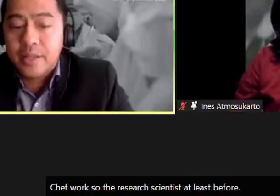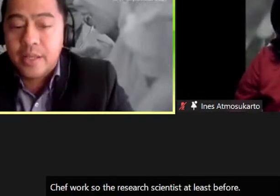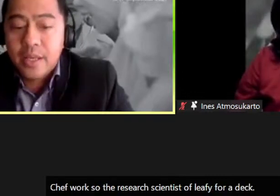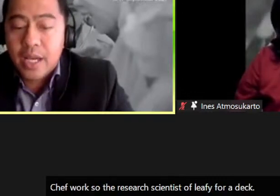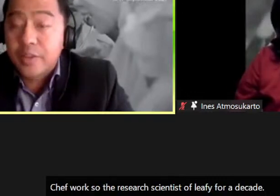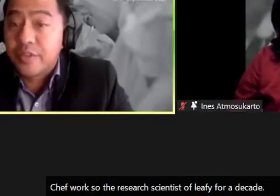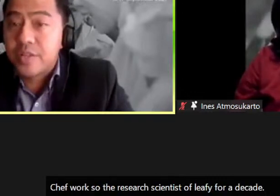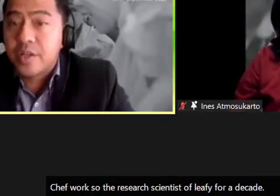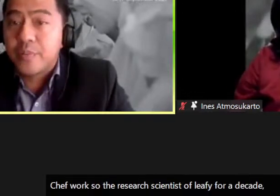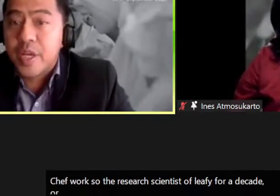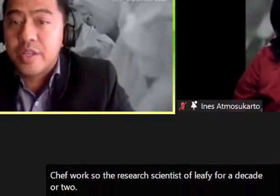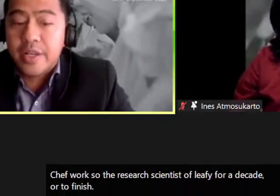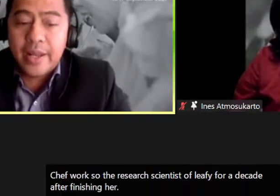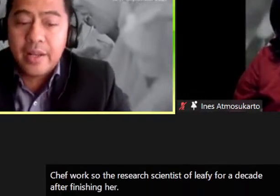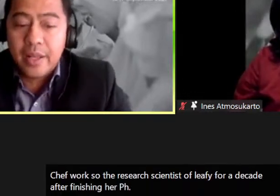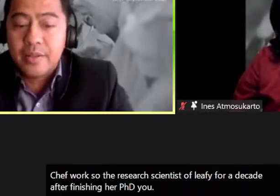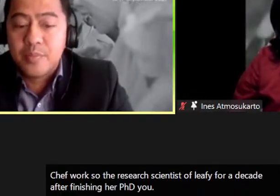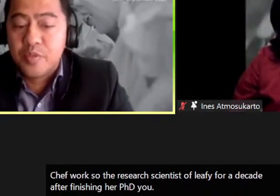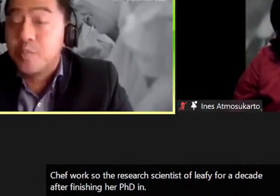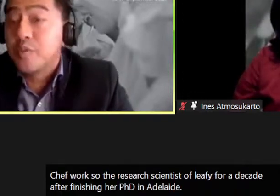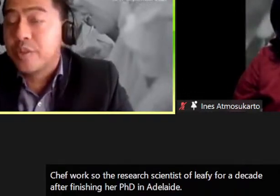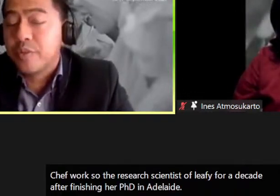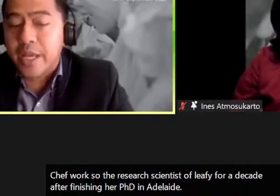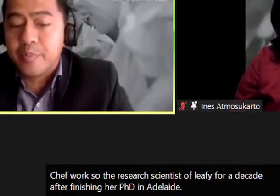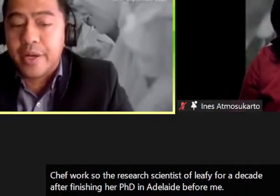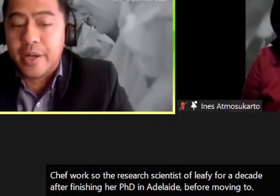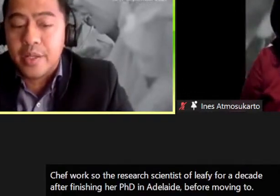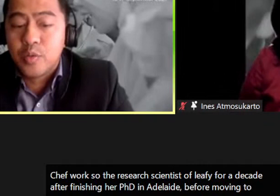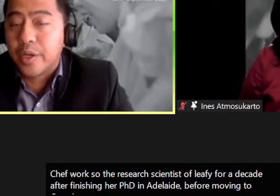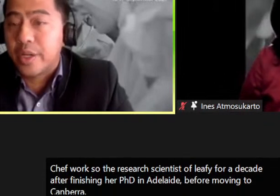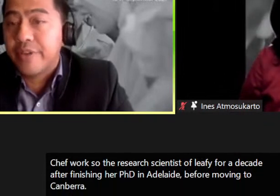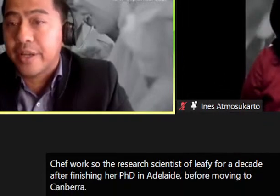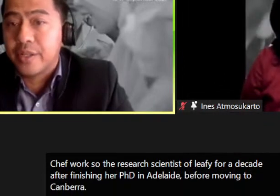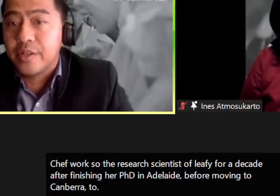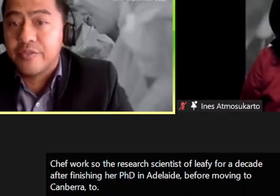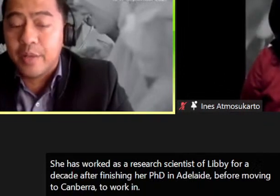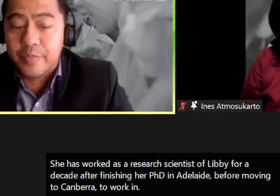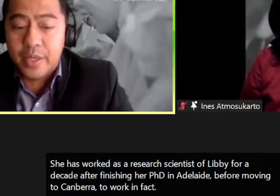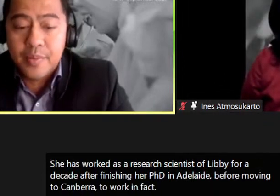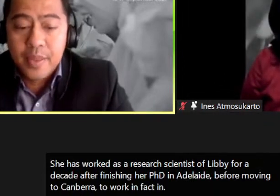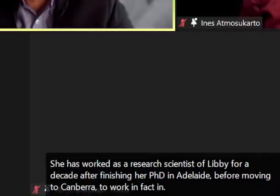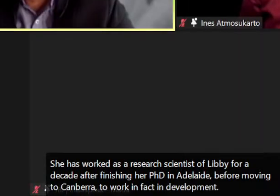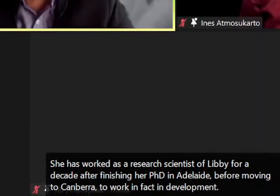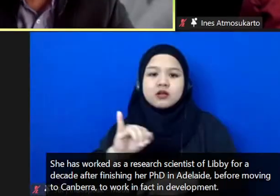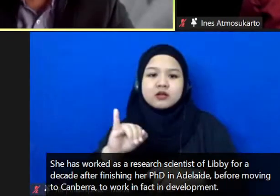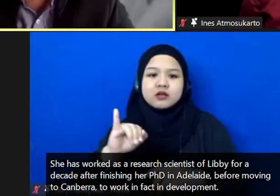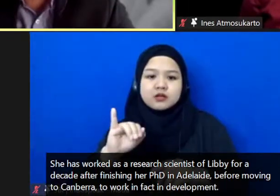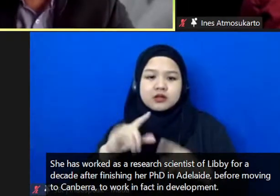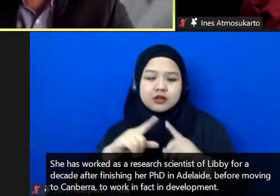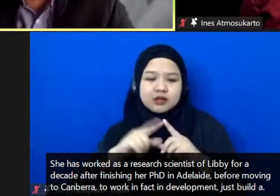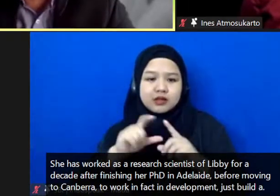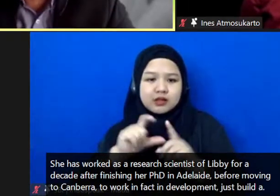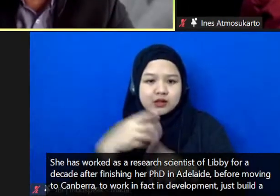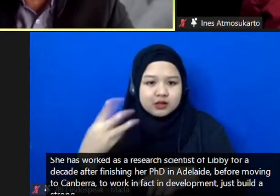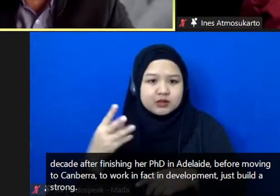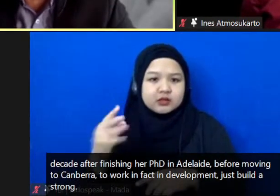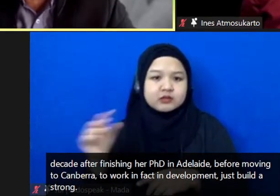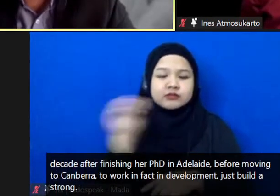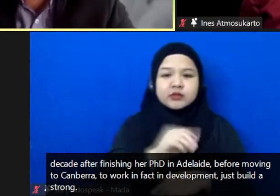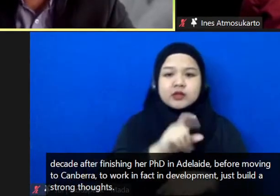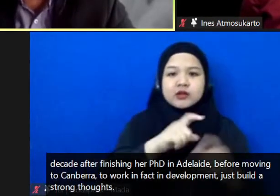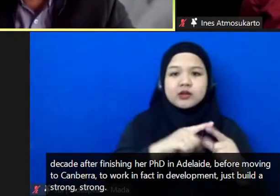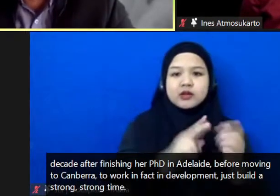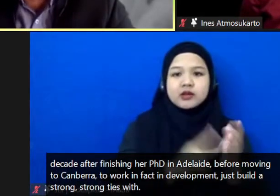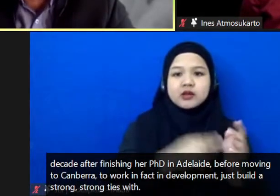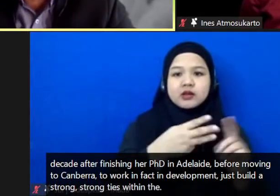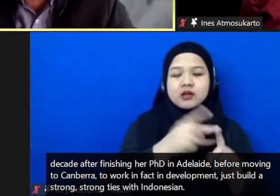decade after finishing her PhD in Adelaide before moving to Canberra to work in vaccine development. She has built a strong ties